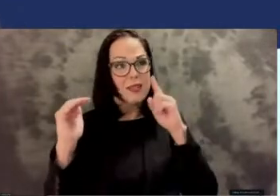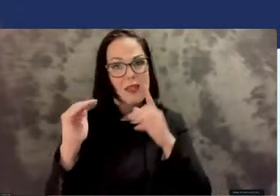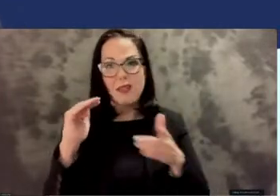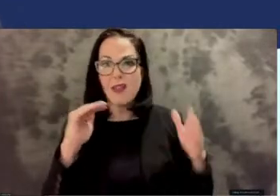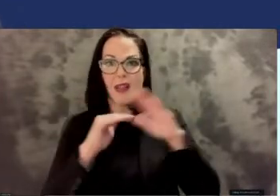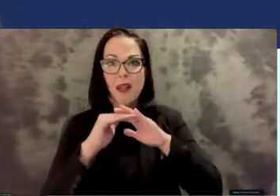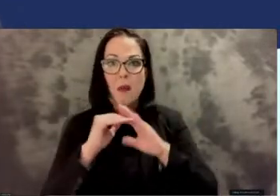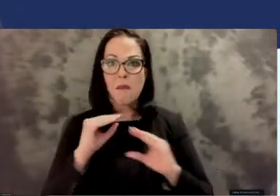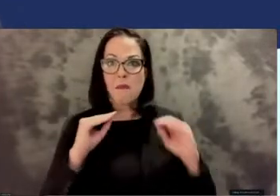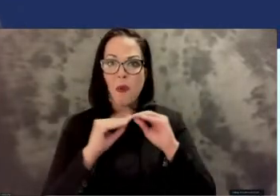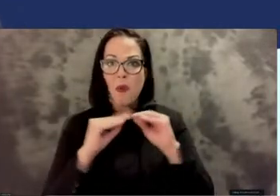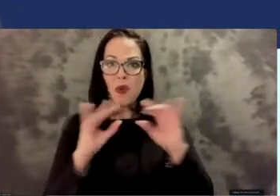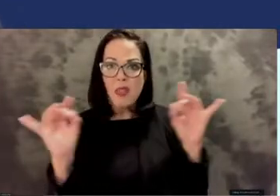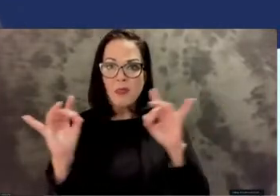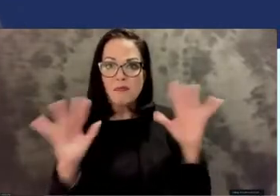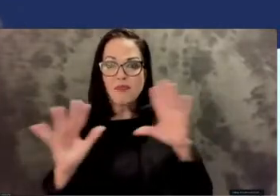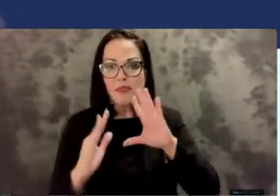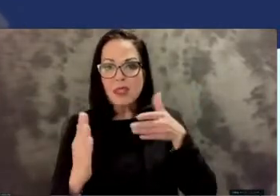action.